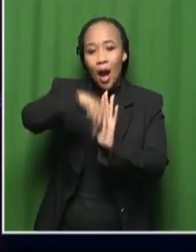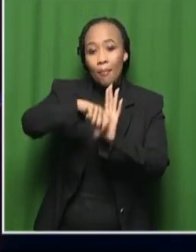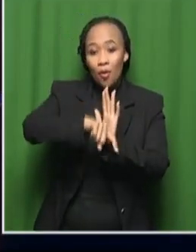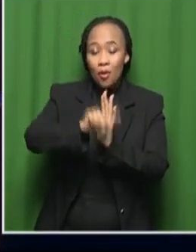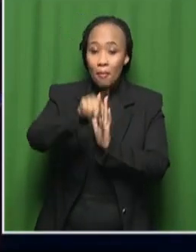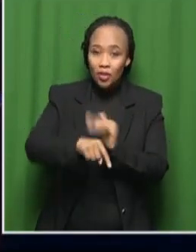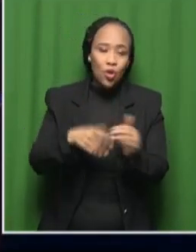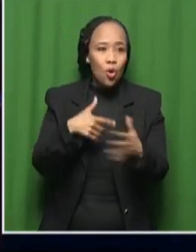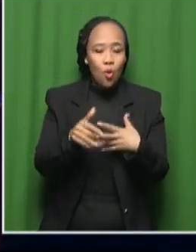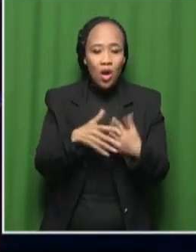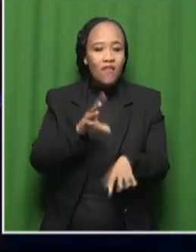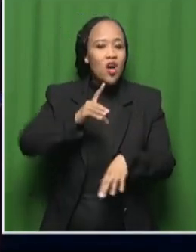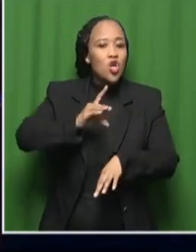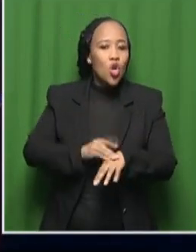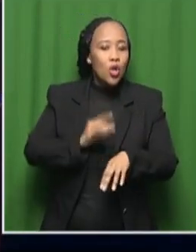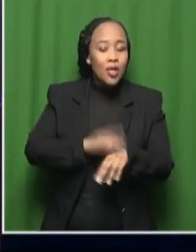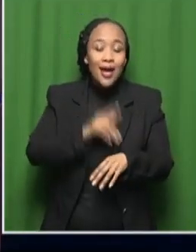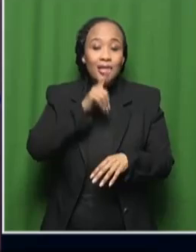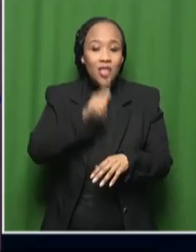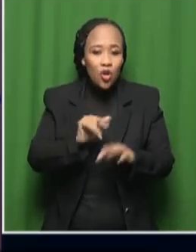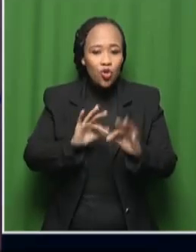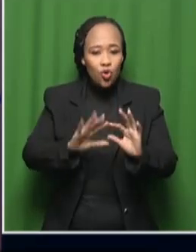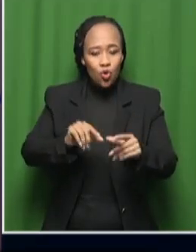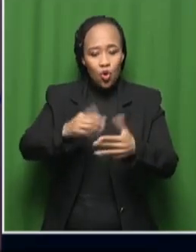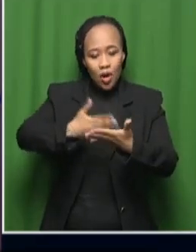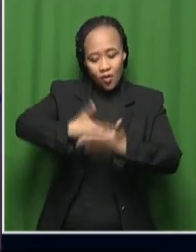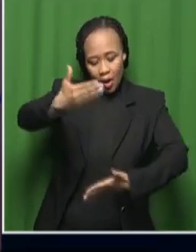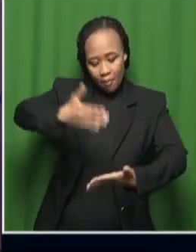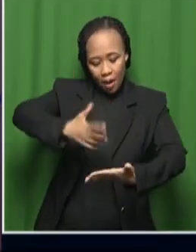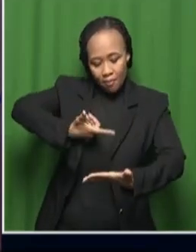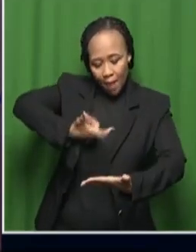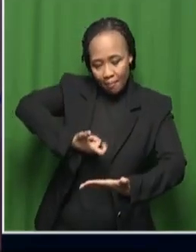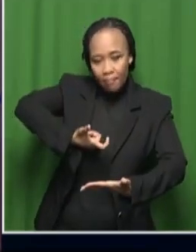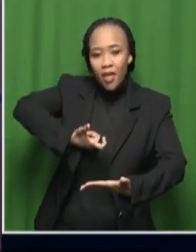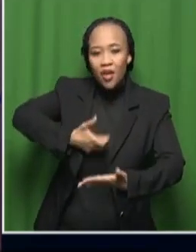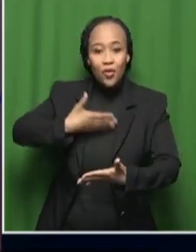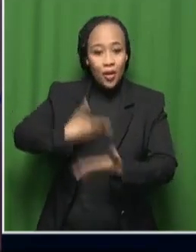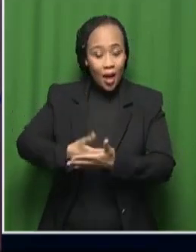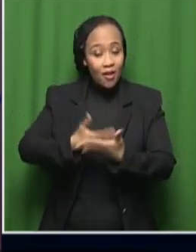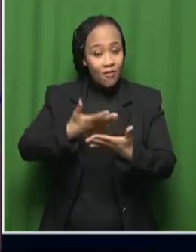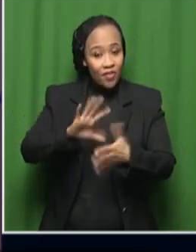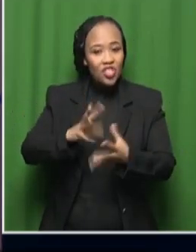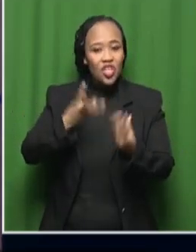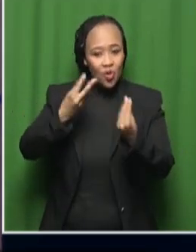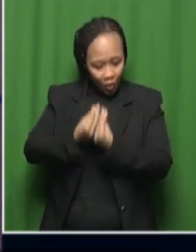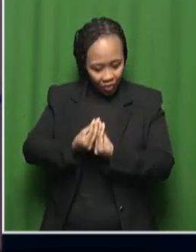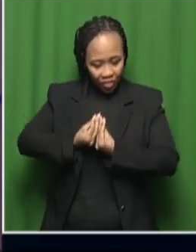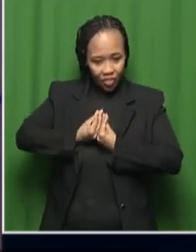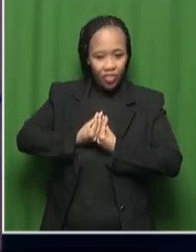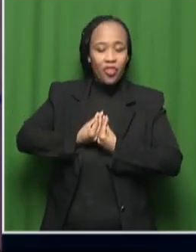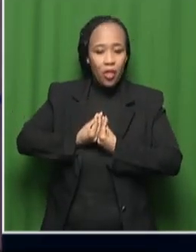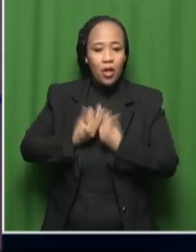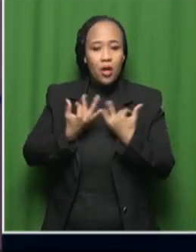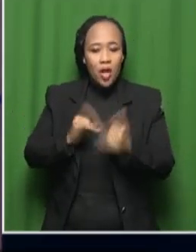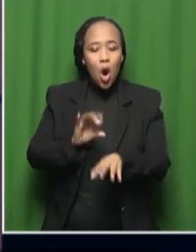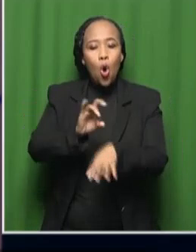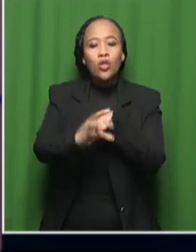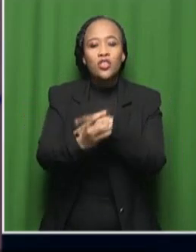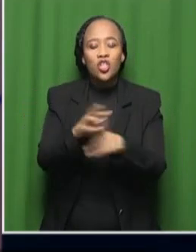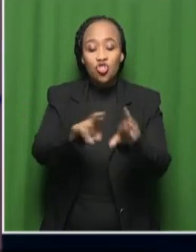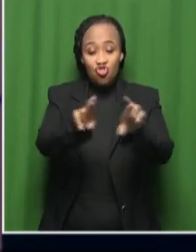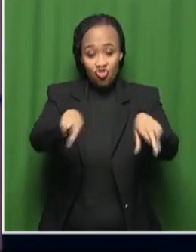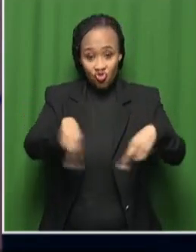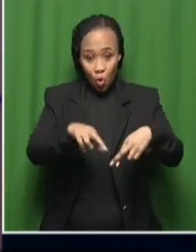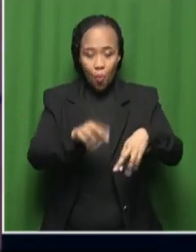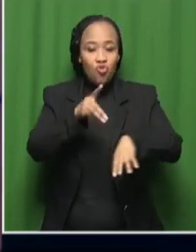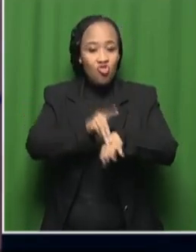can just walk out the room, take a photo of the script, take a photo of the referral letter, and take it with you. Because often what we find in a consultation is, even though we may